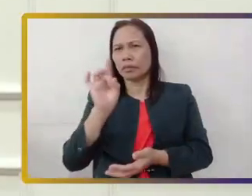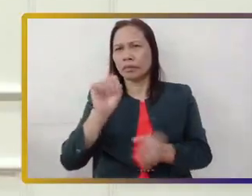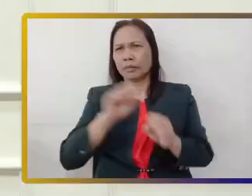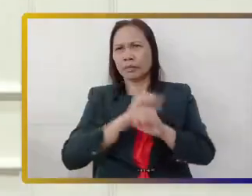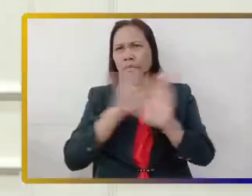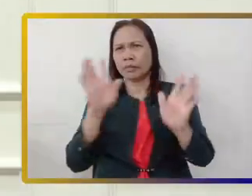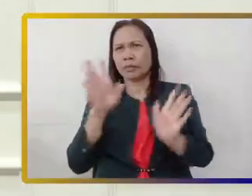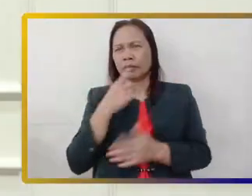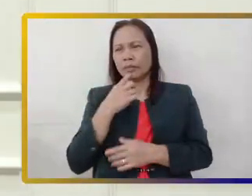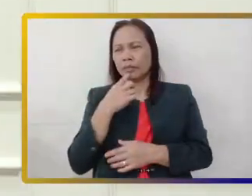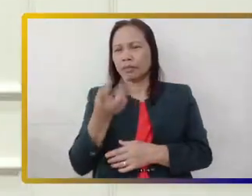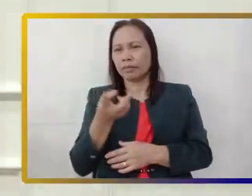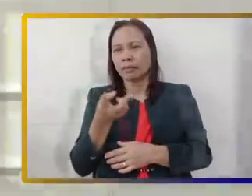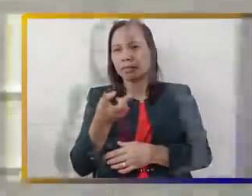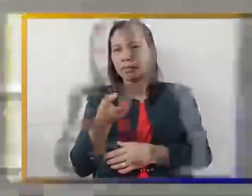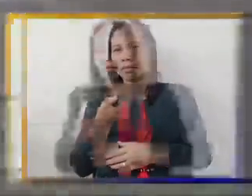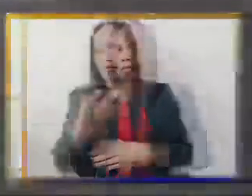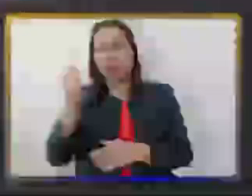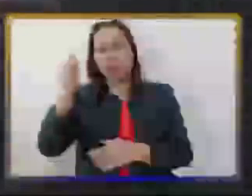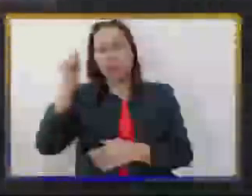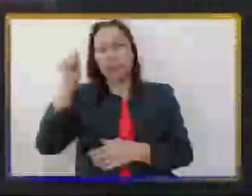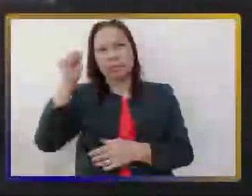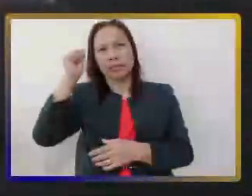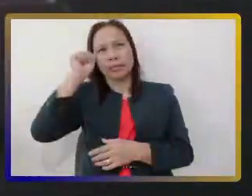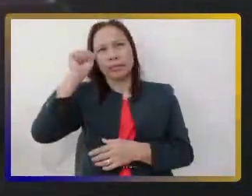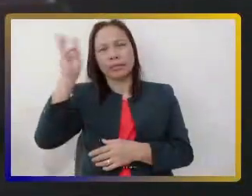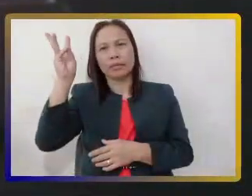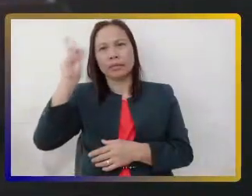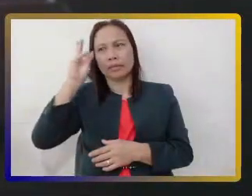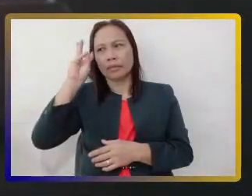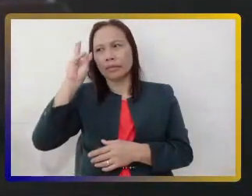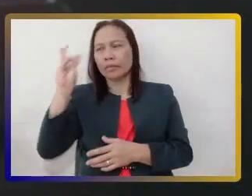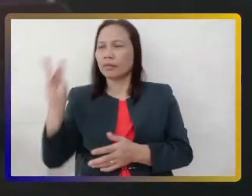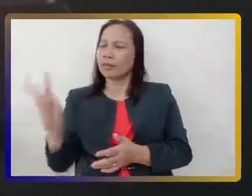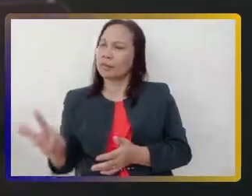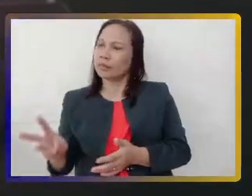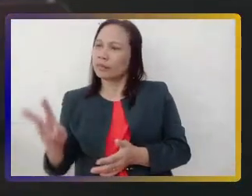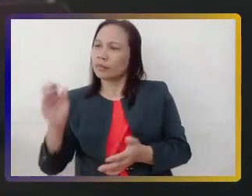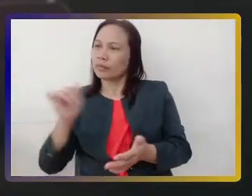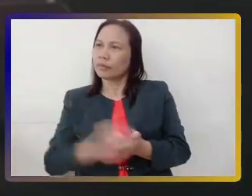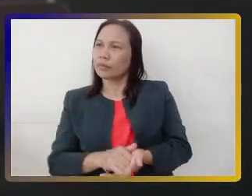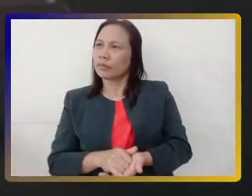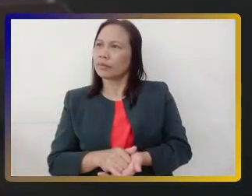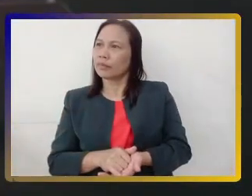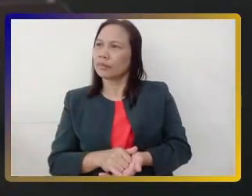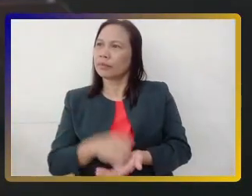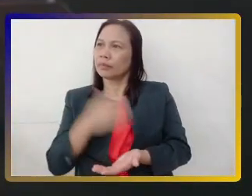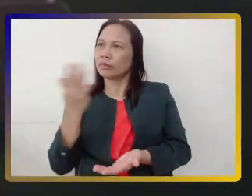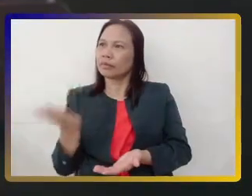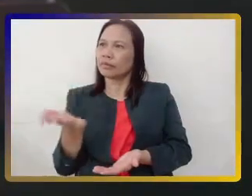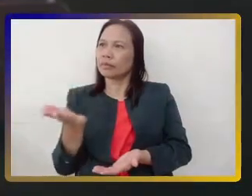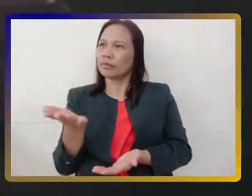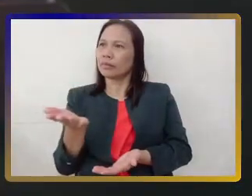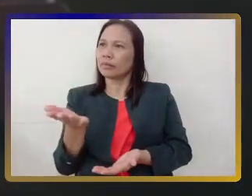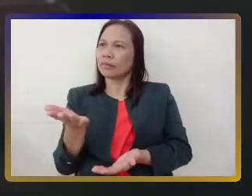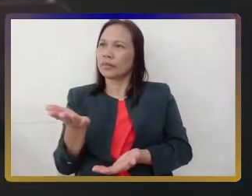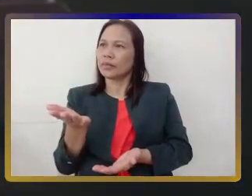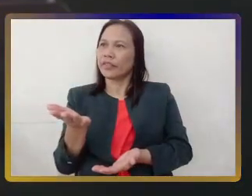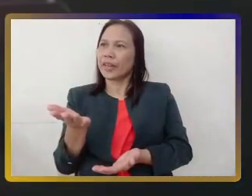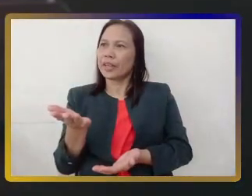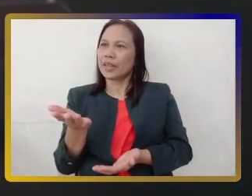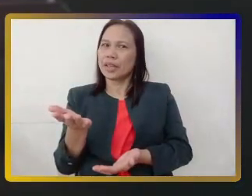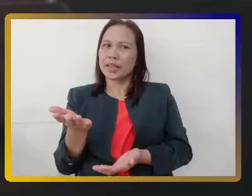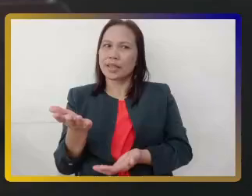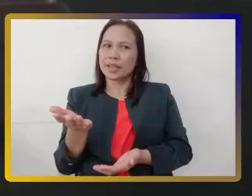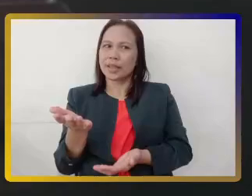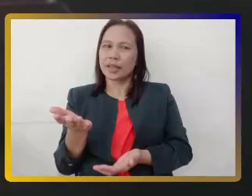8 beware lest any man spoil you through philosophy and